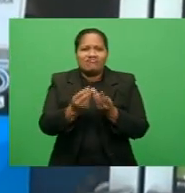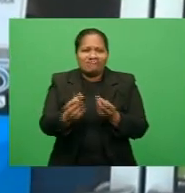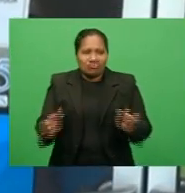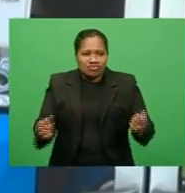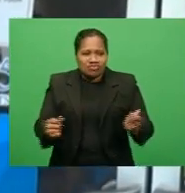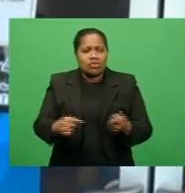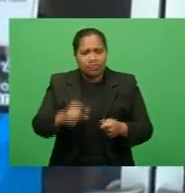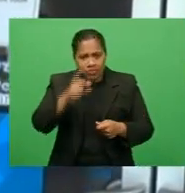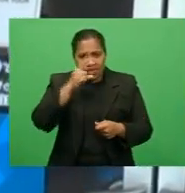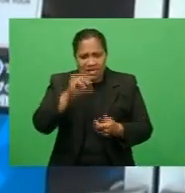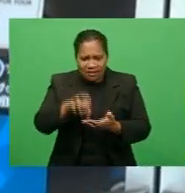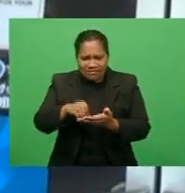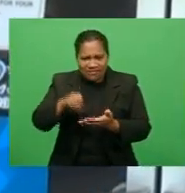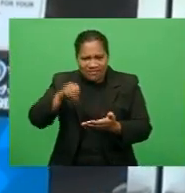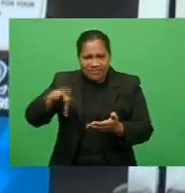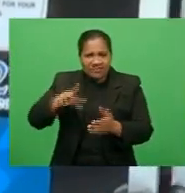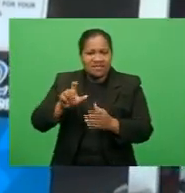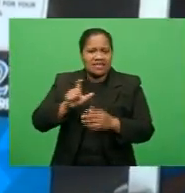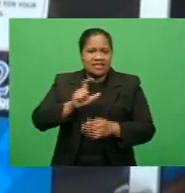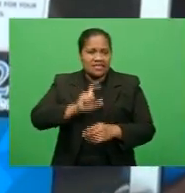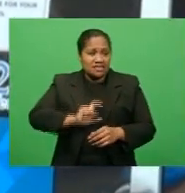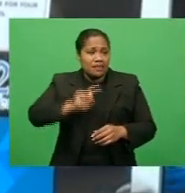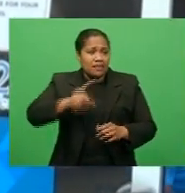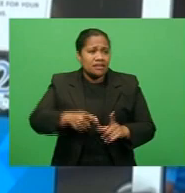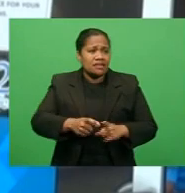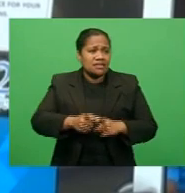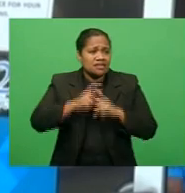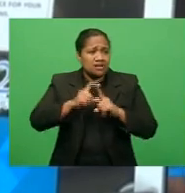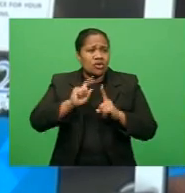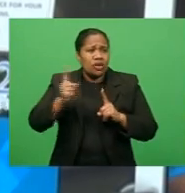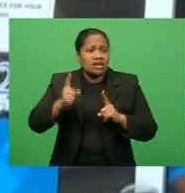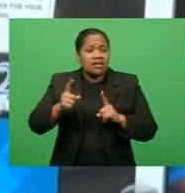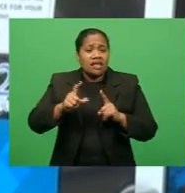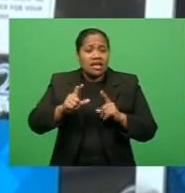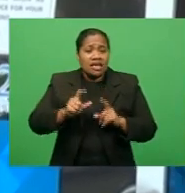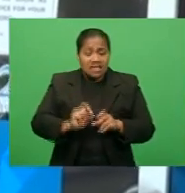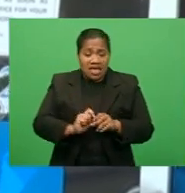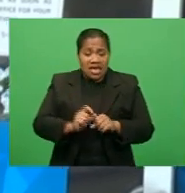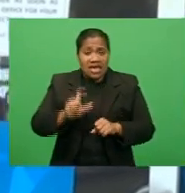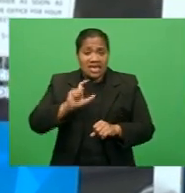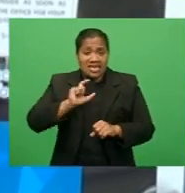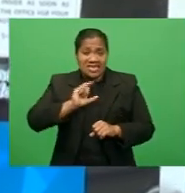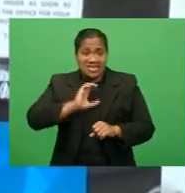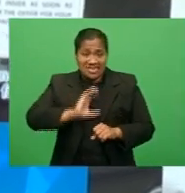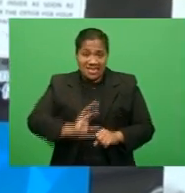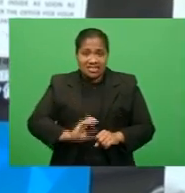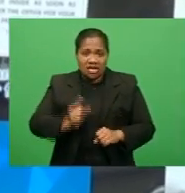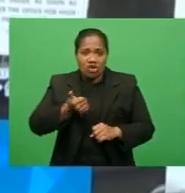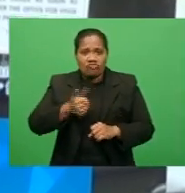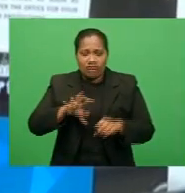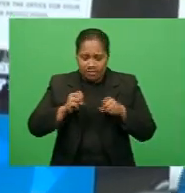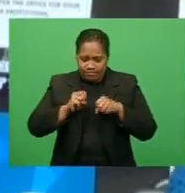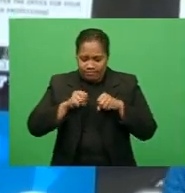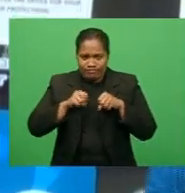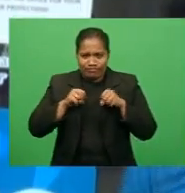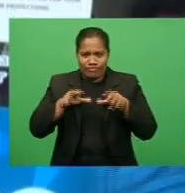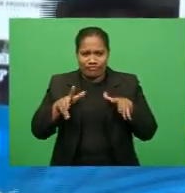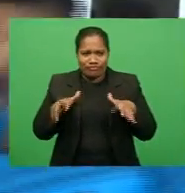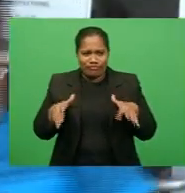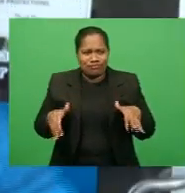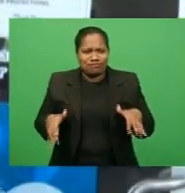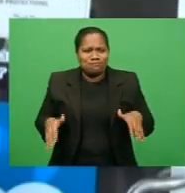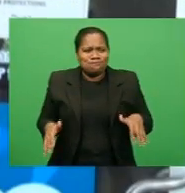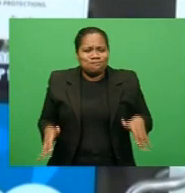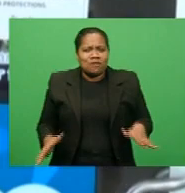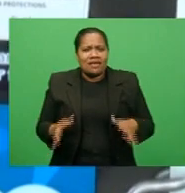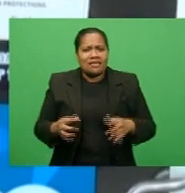cancer, but the difficulty is here. The cancer has already gone out of the breast, and it's into the muscle, sometimes into the bones and